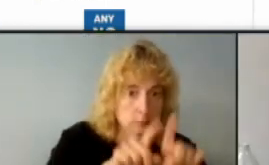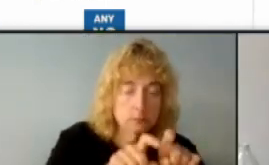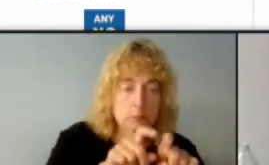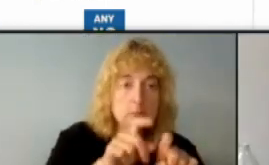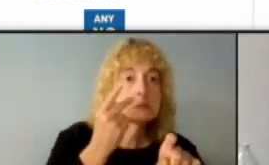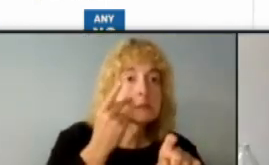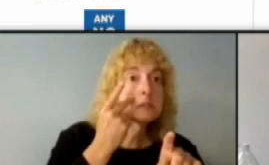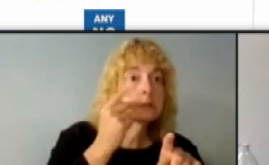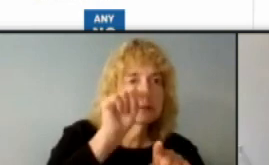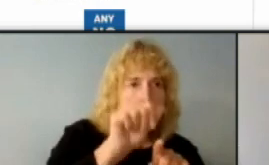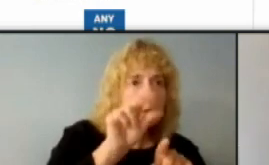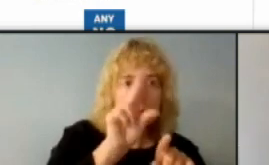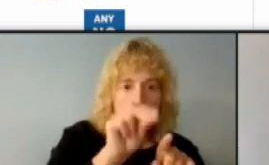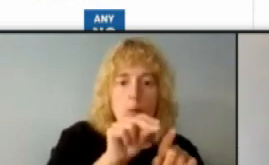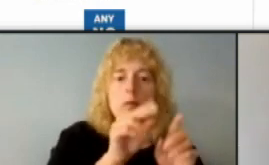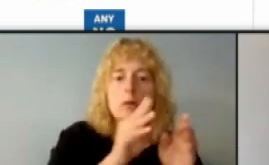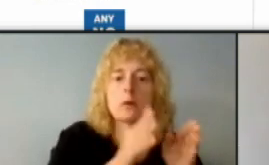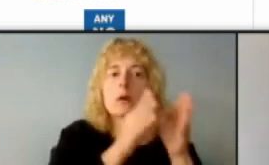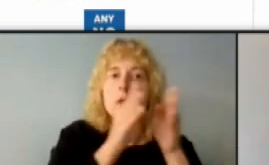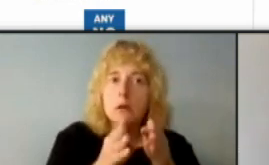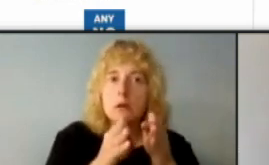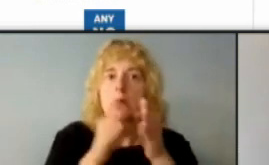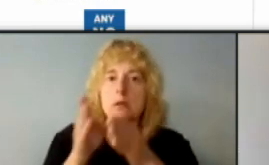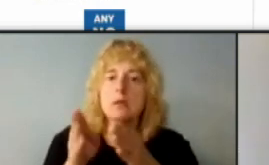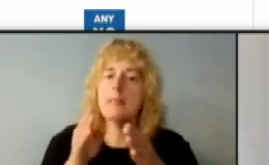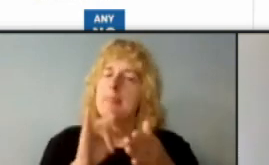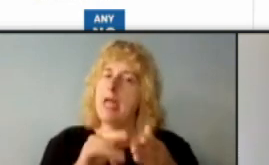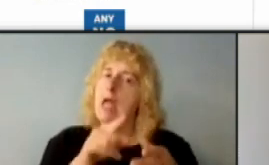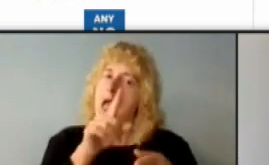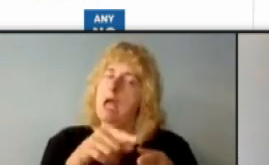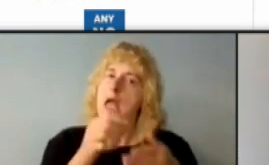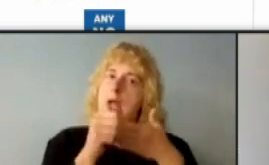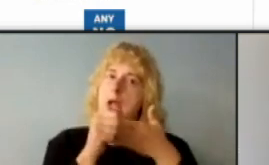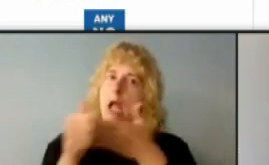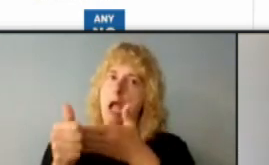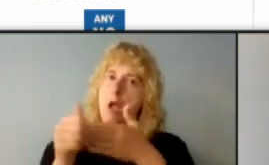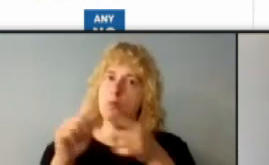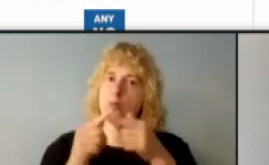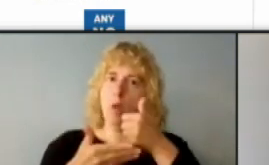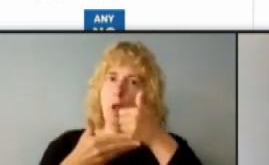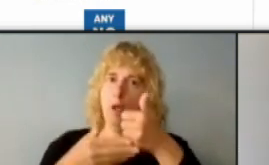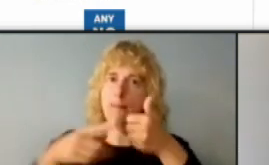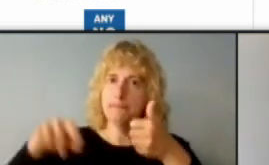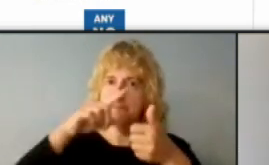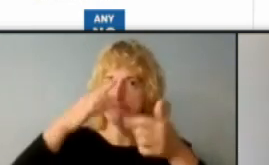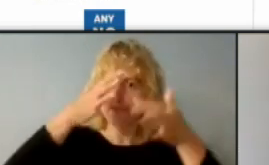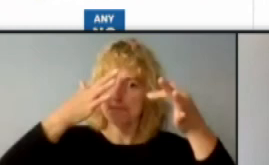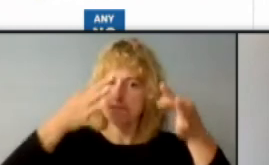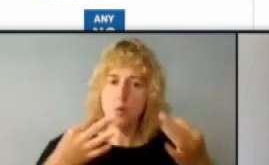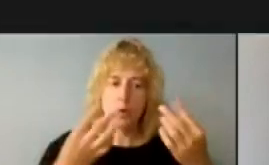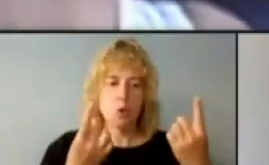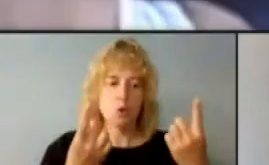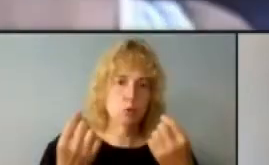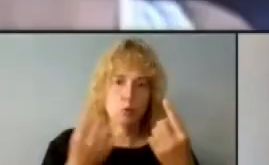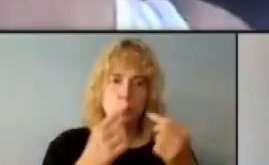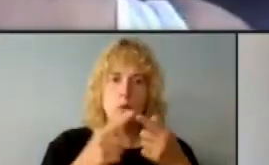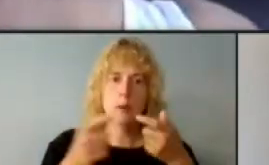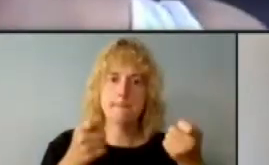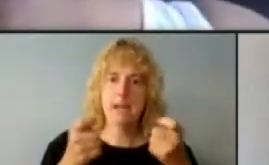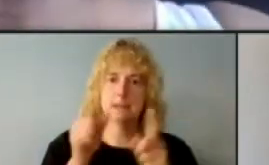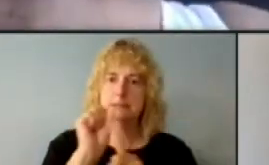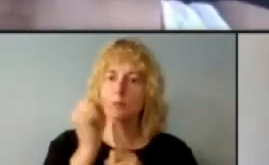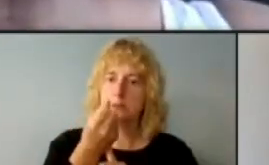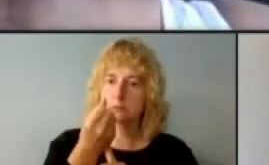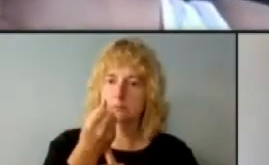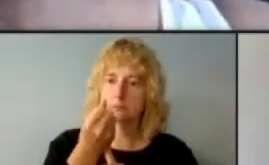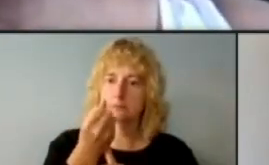guideline that helps those who are trying to determine about what to do, figure out how to manage the situation. It's not